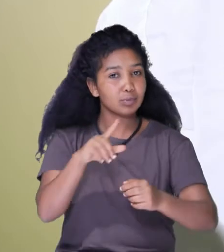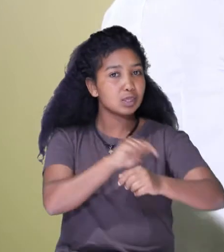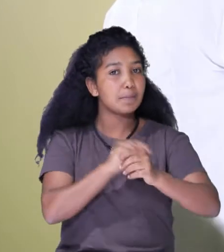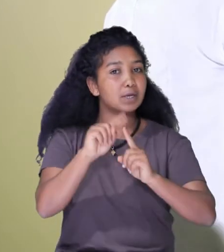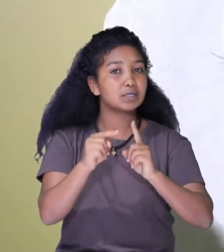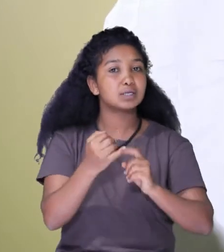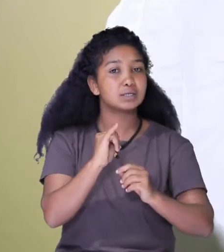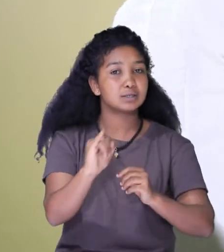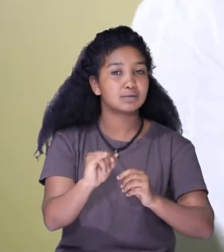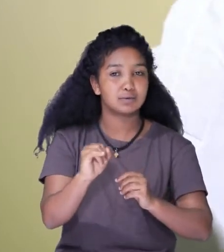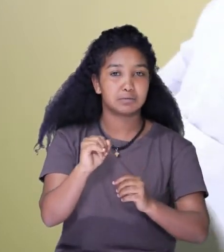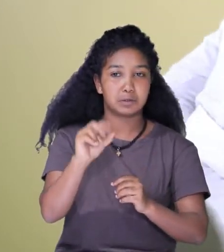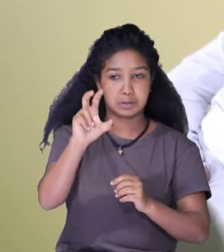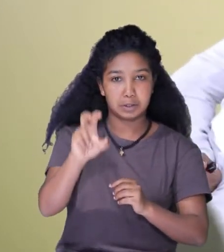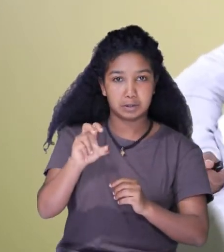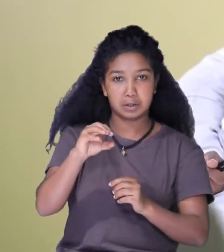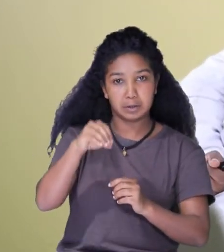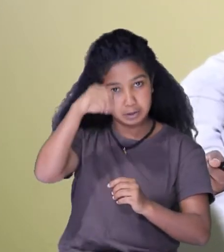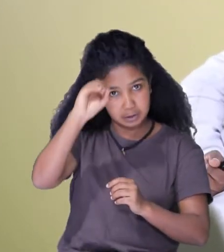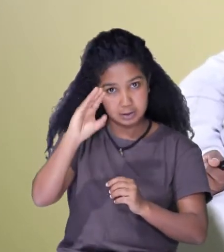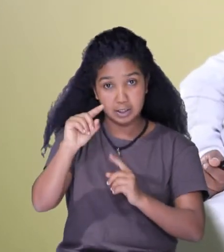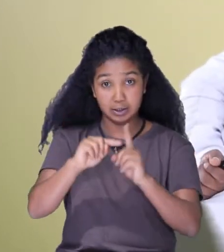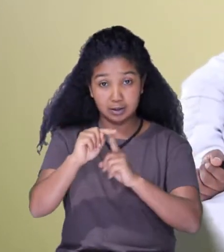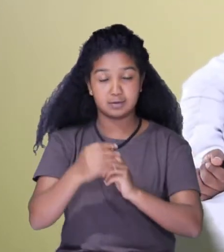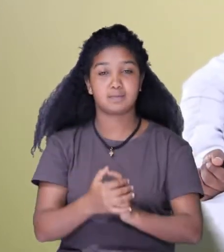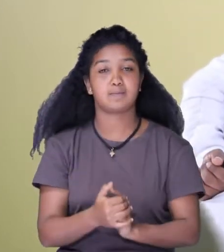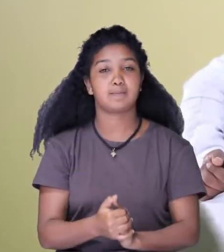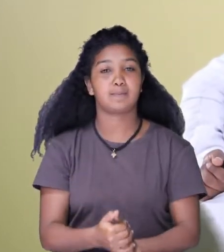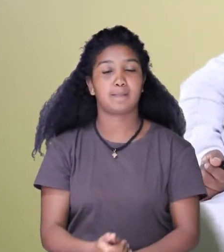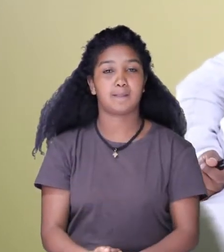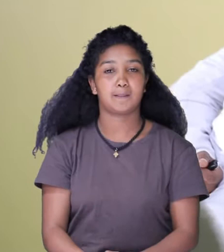temperature is 30 degrees Celsius.